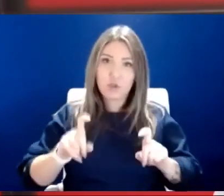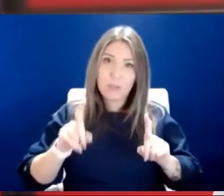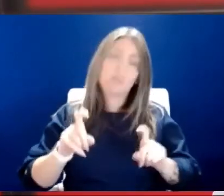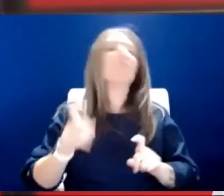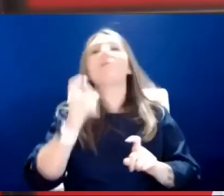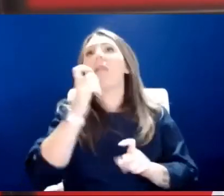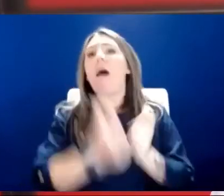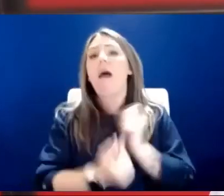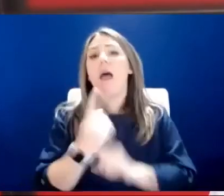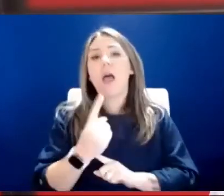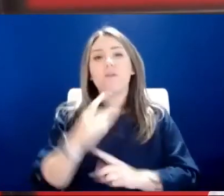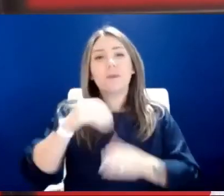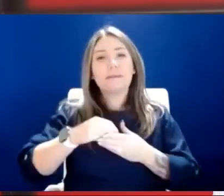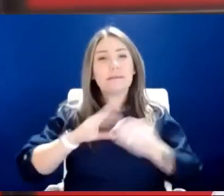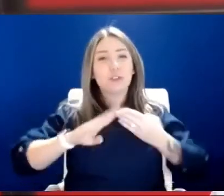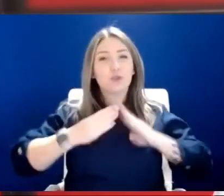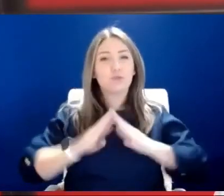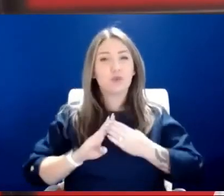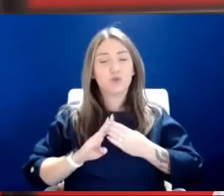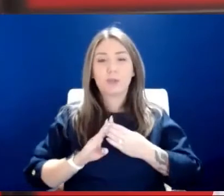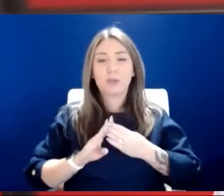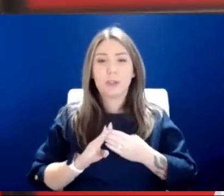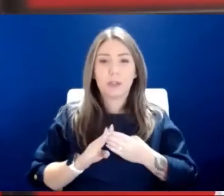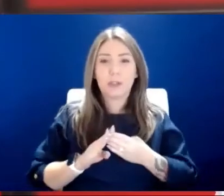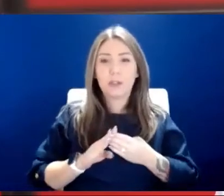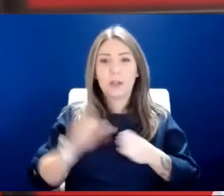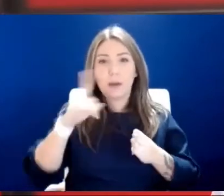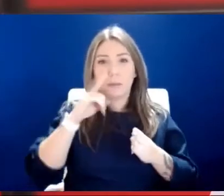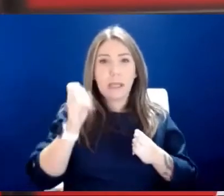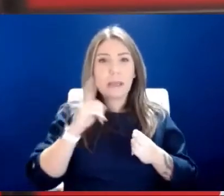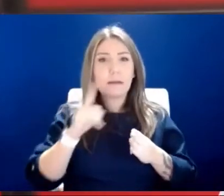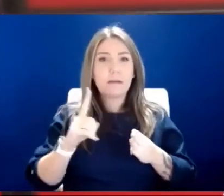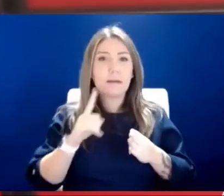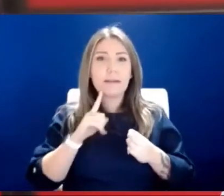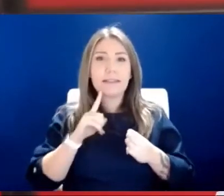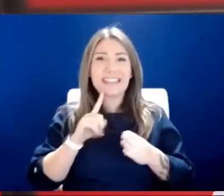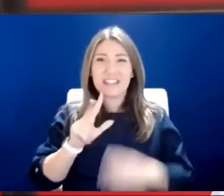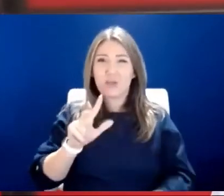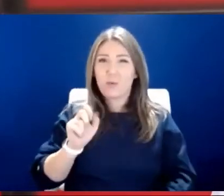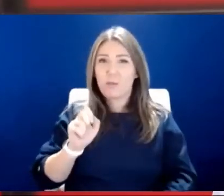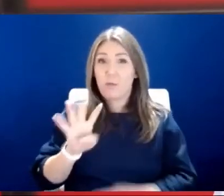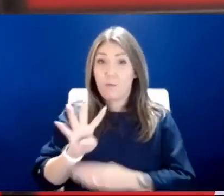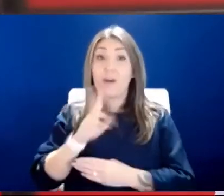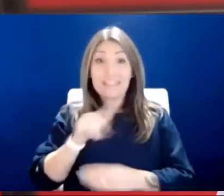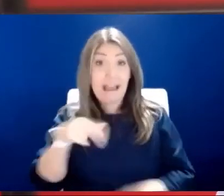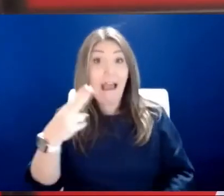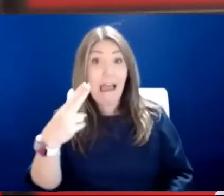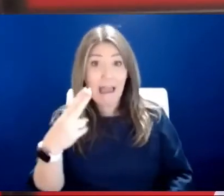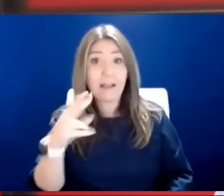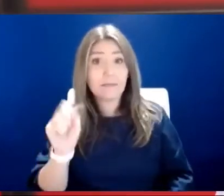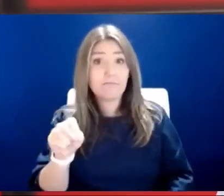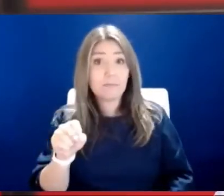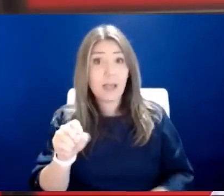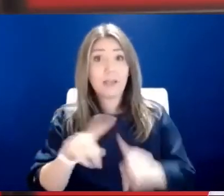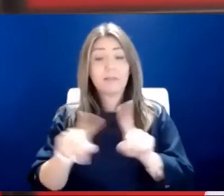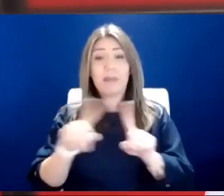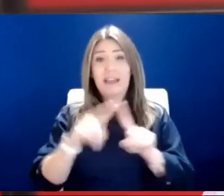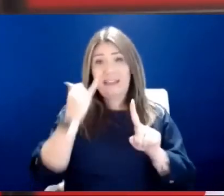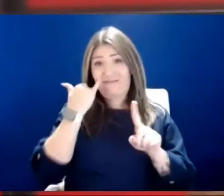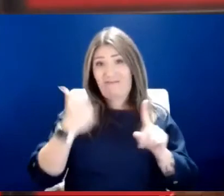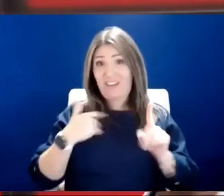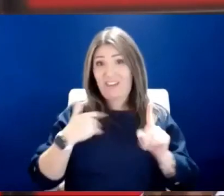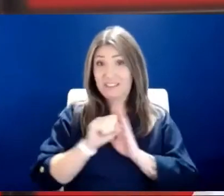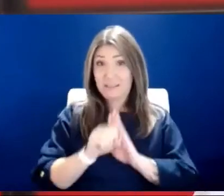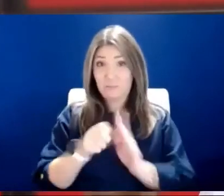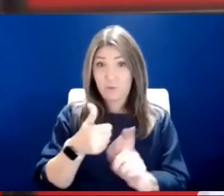community, because the incidence is 3.4. It is high, but unless you have some symptoms, it is better. Then it